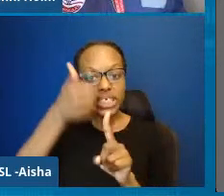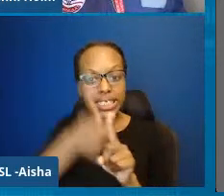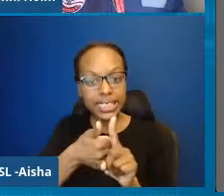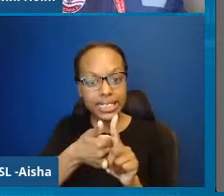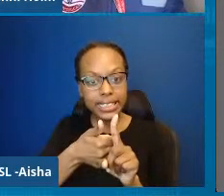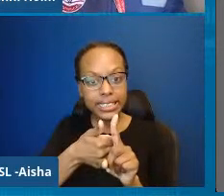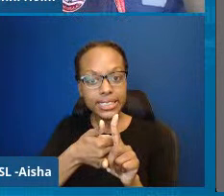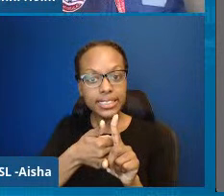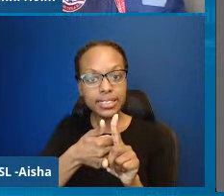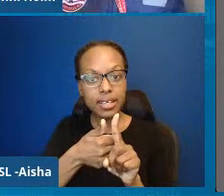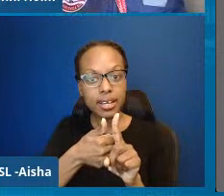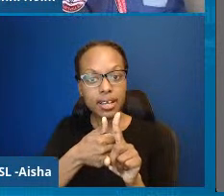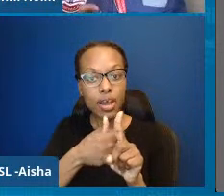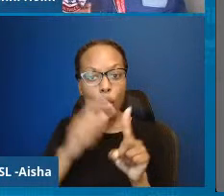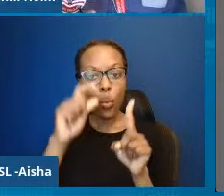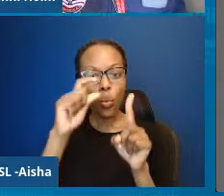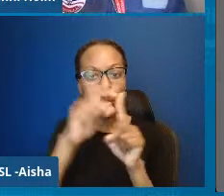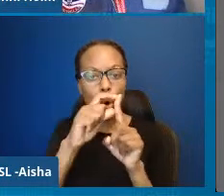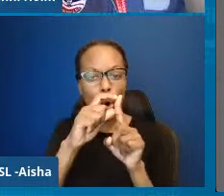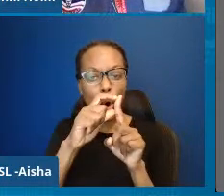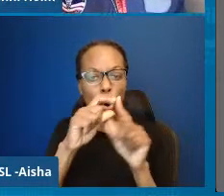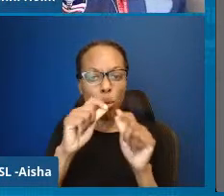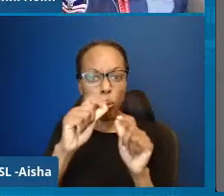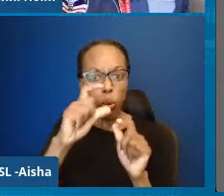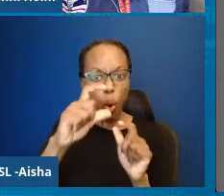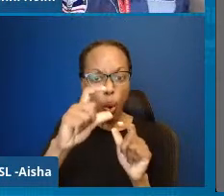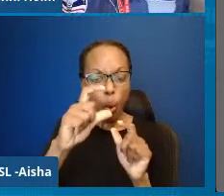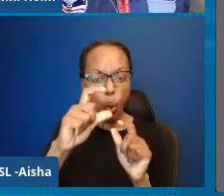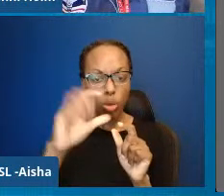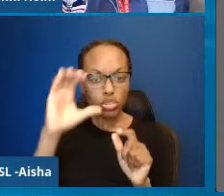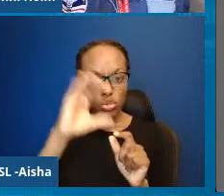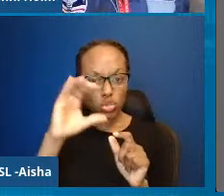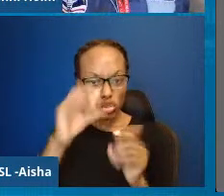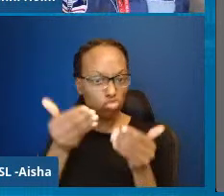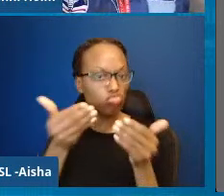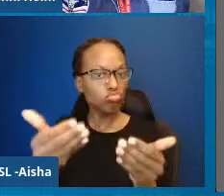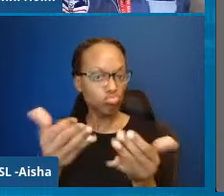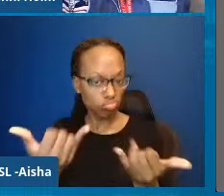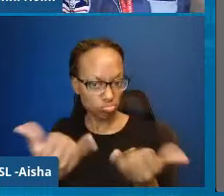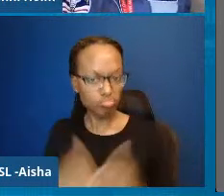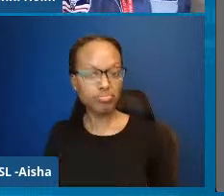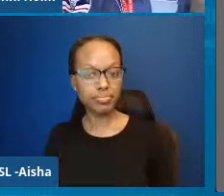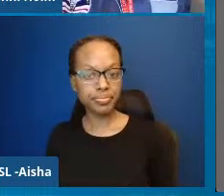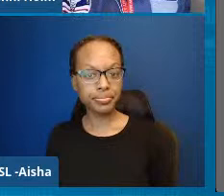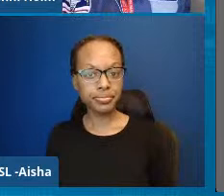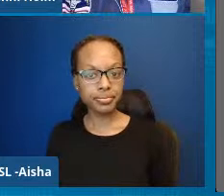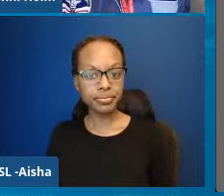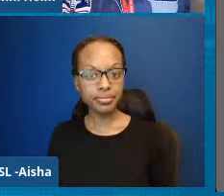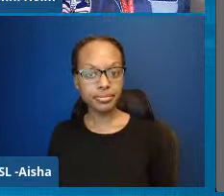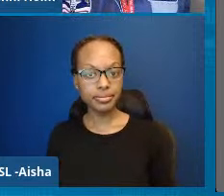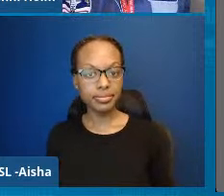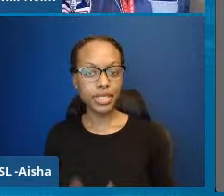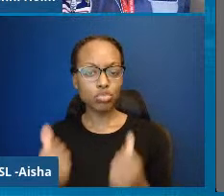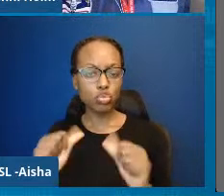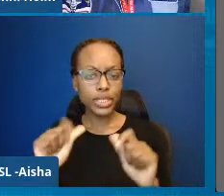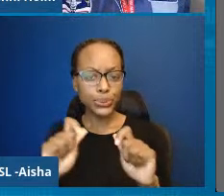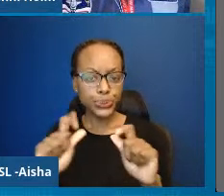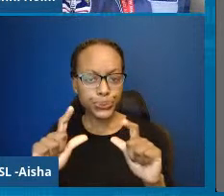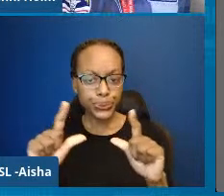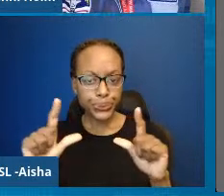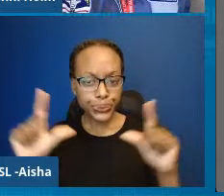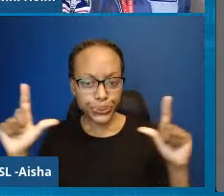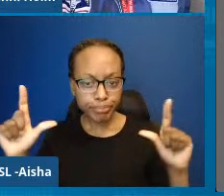those bolded words in the puzzle. And you can go ahead and start now. I'm trying to zoom in a little bit on this